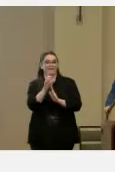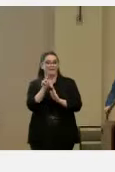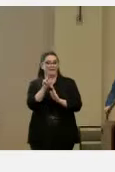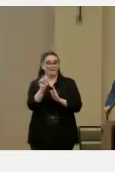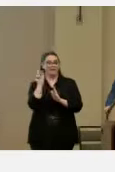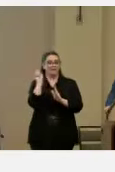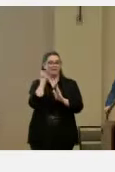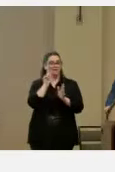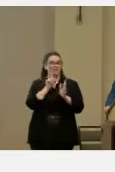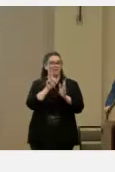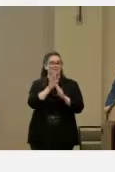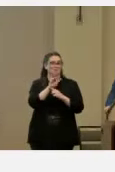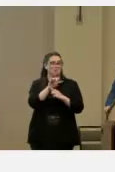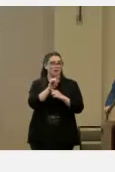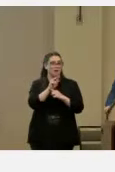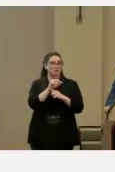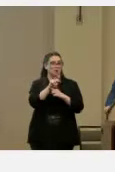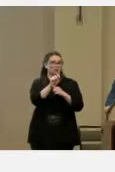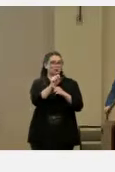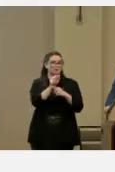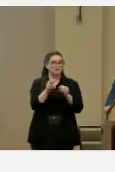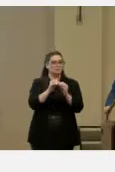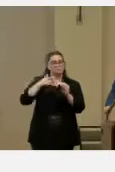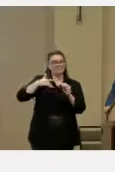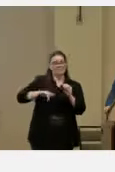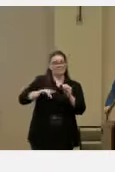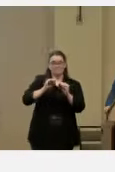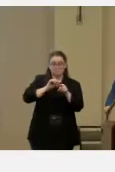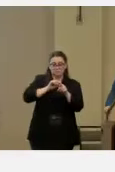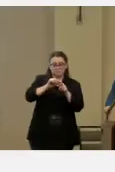is much more sensitive and specific.